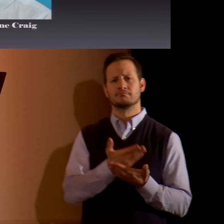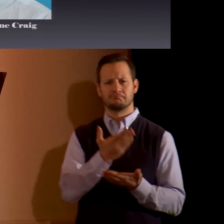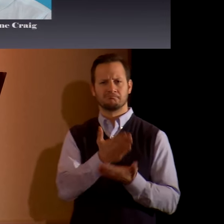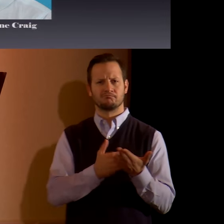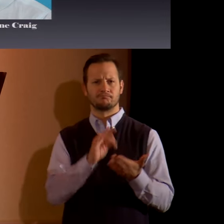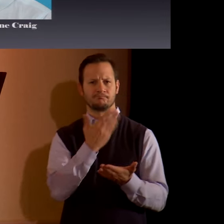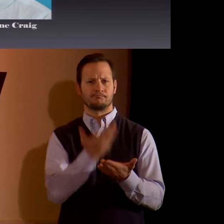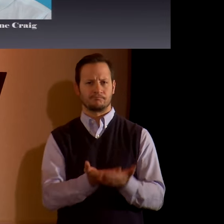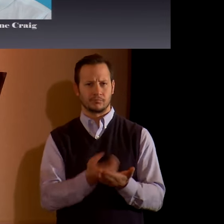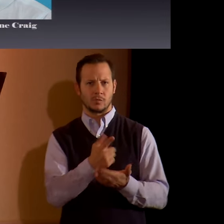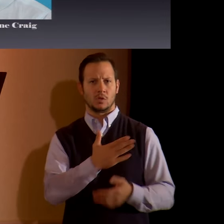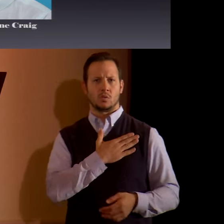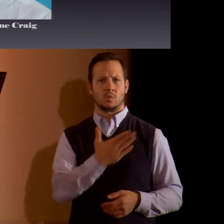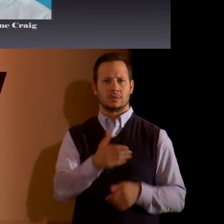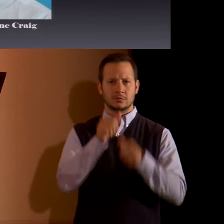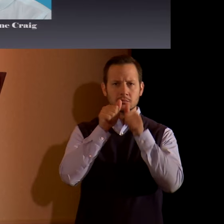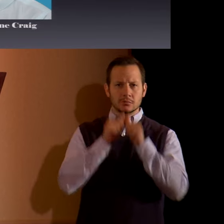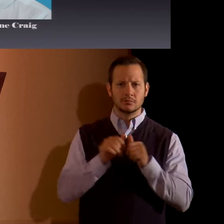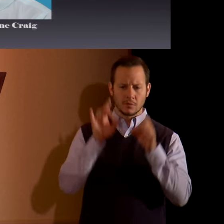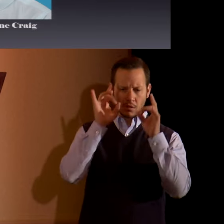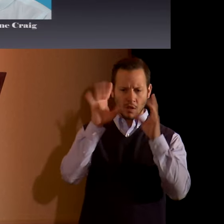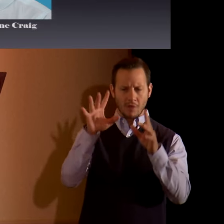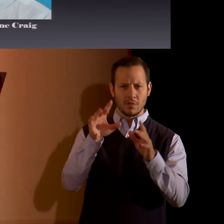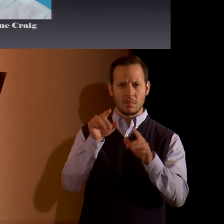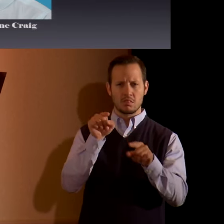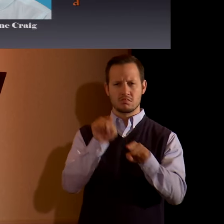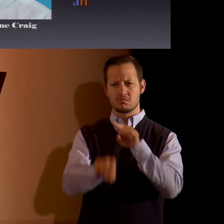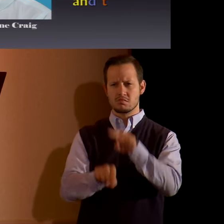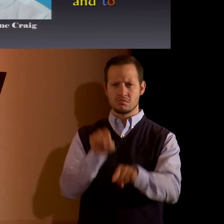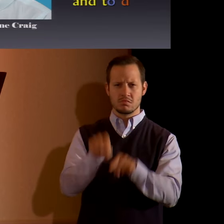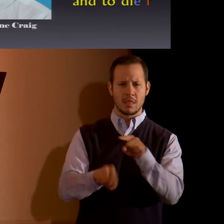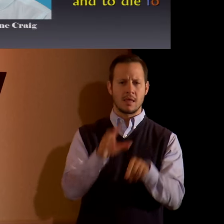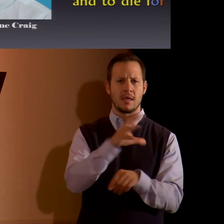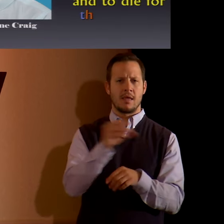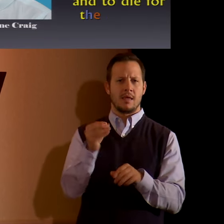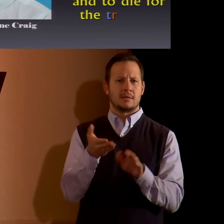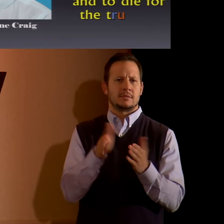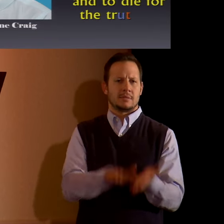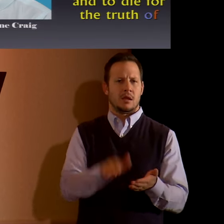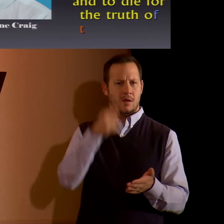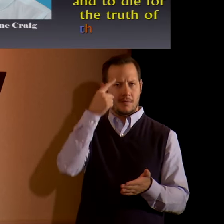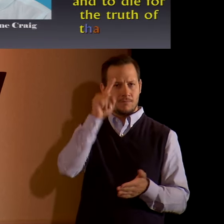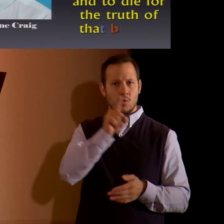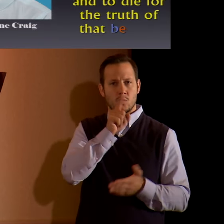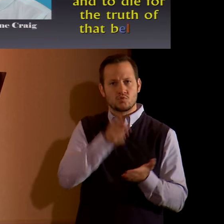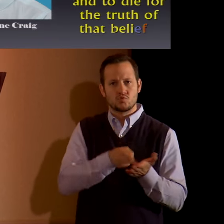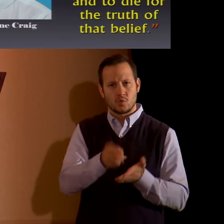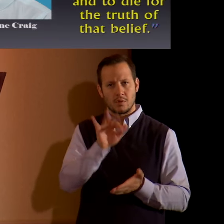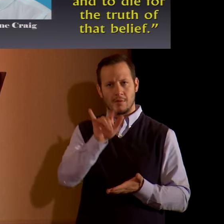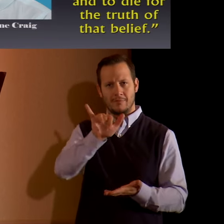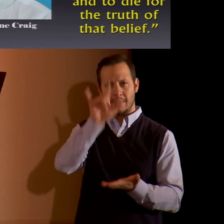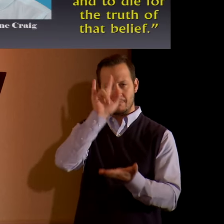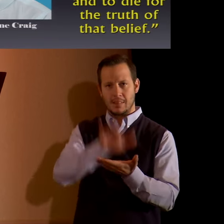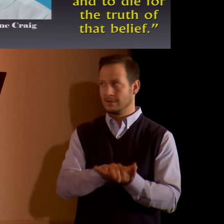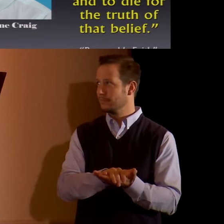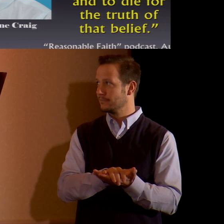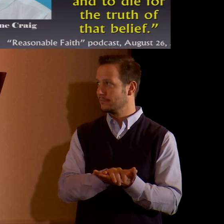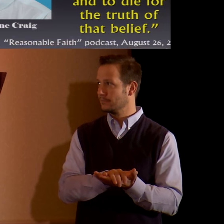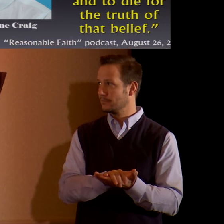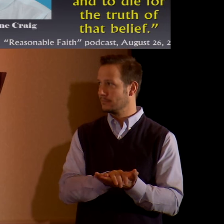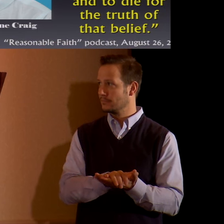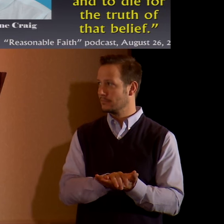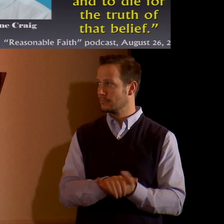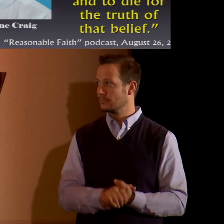for this is their willingness to suffer terrible persecution and to die for the truth of that belief. And there's the